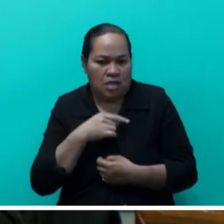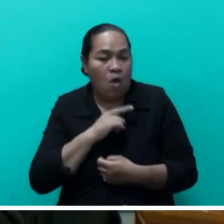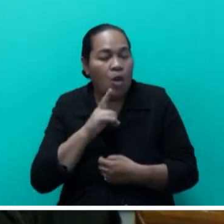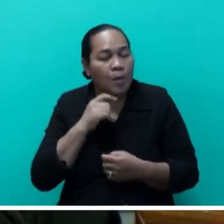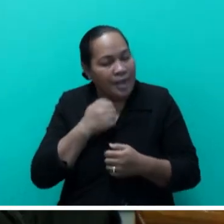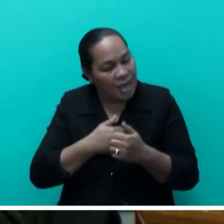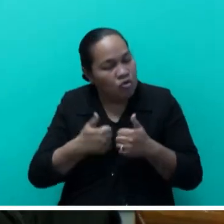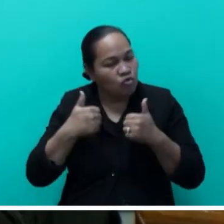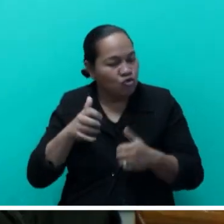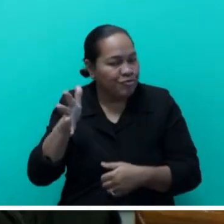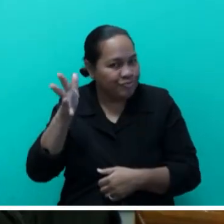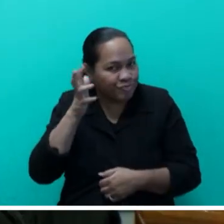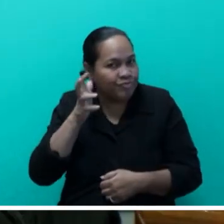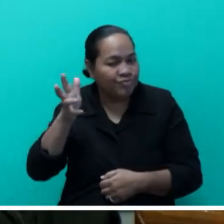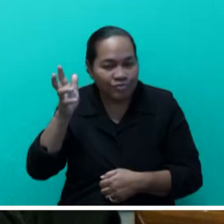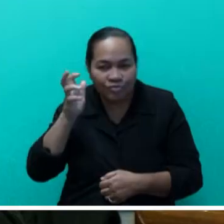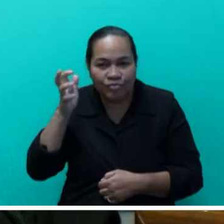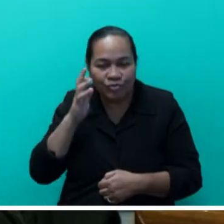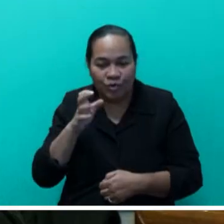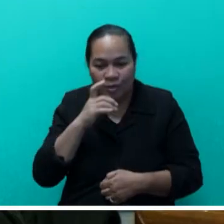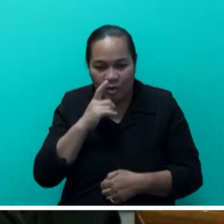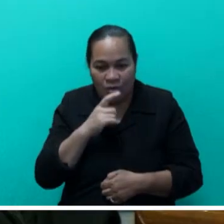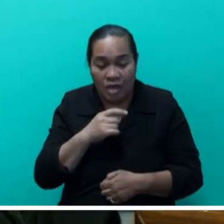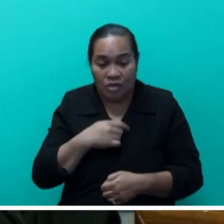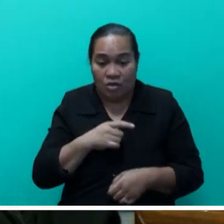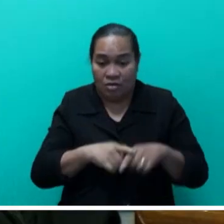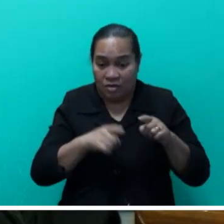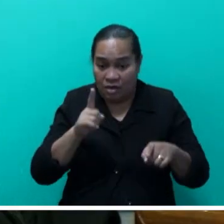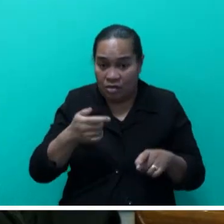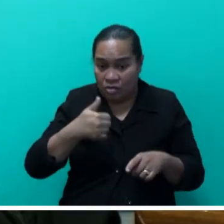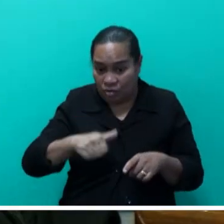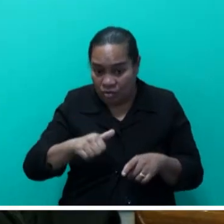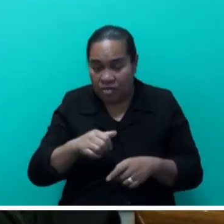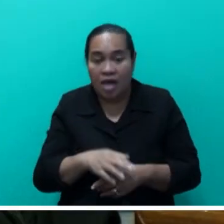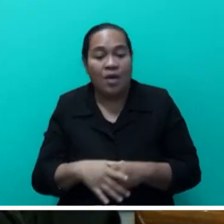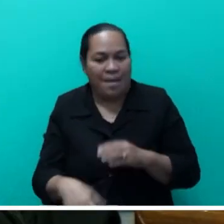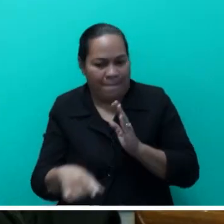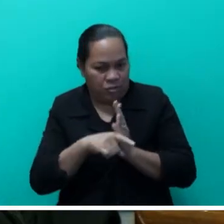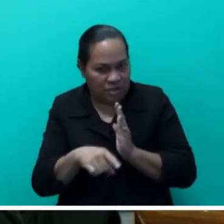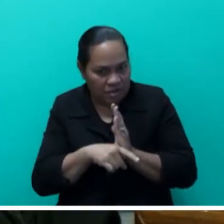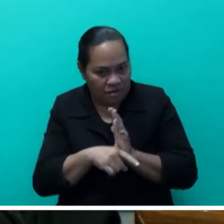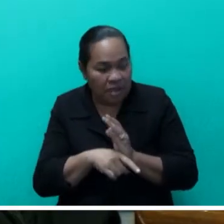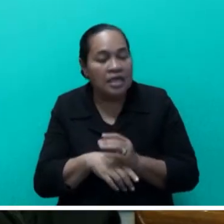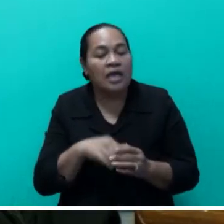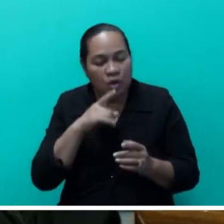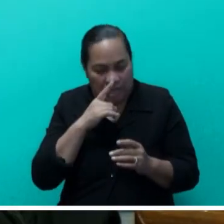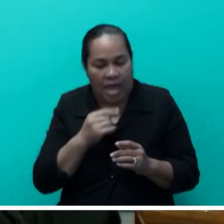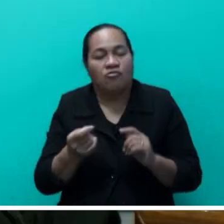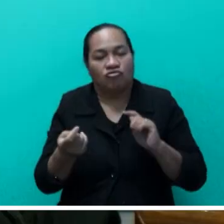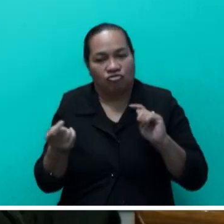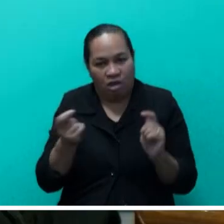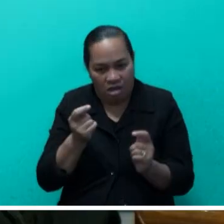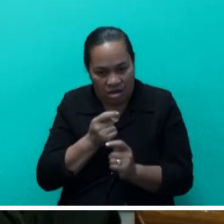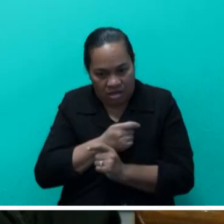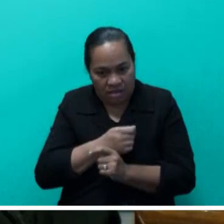to our customers. The diversity of views, either positive or adverse, are considered as a vehicle of change and a